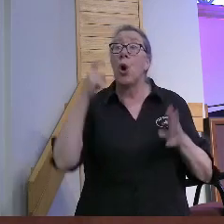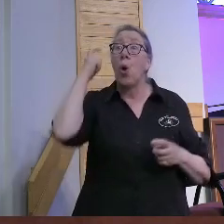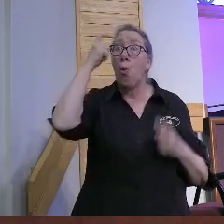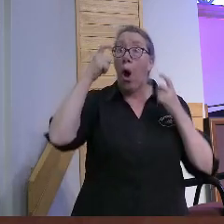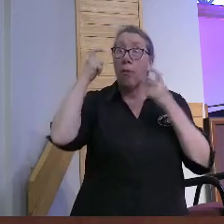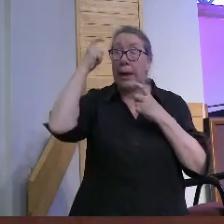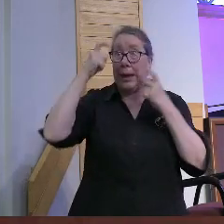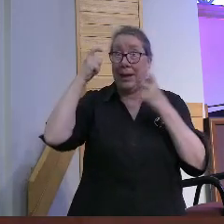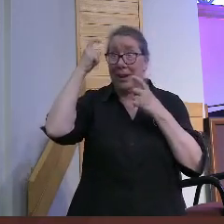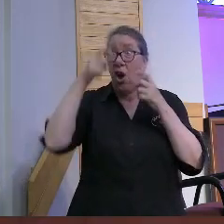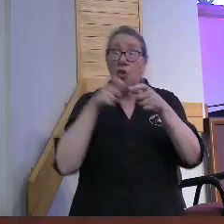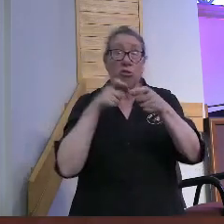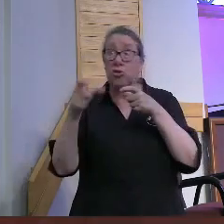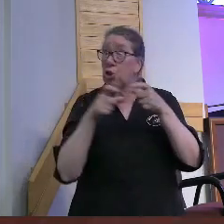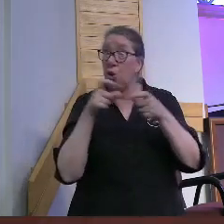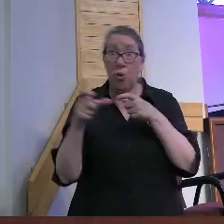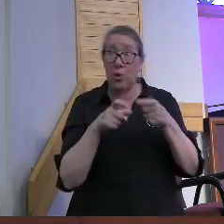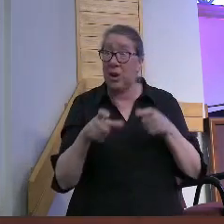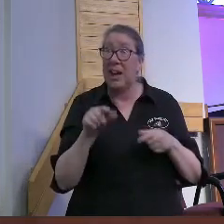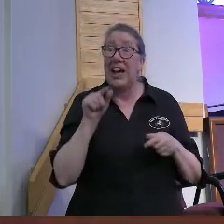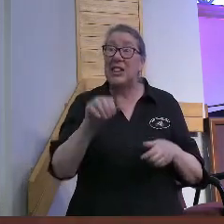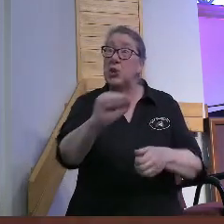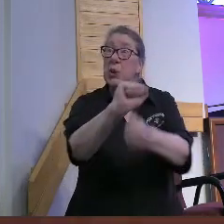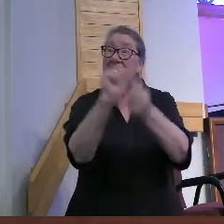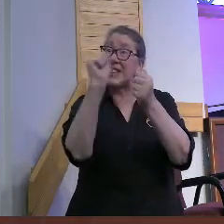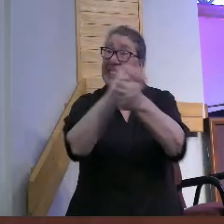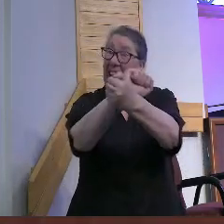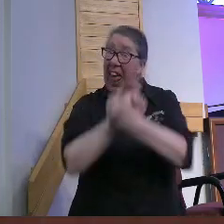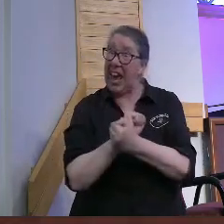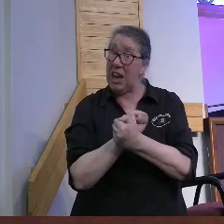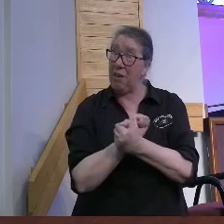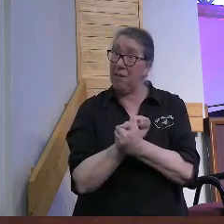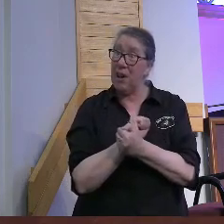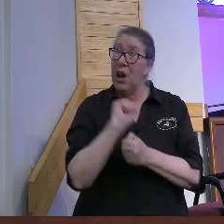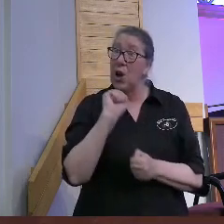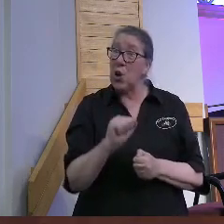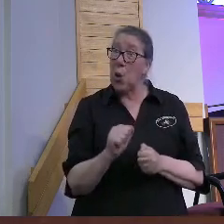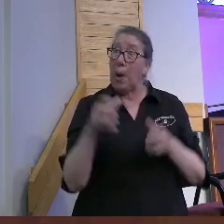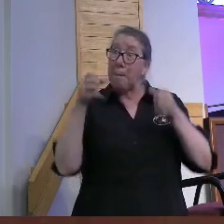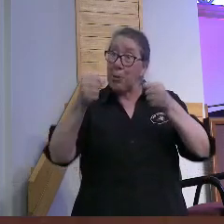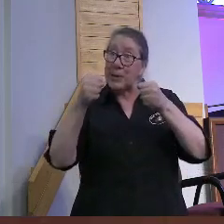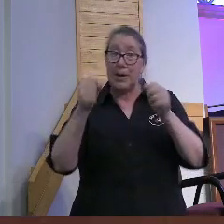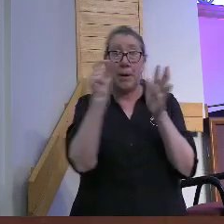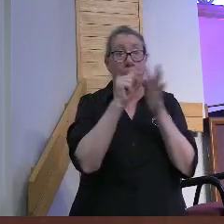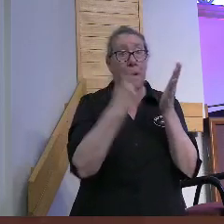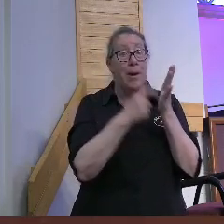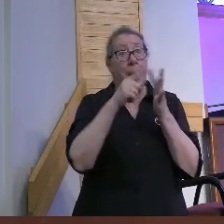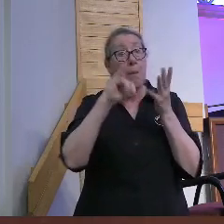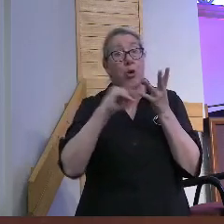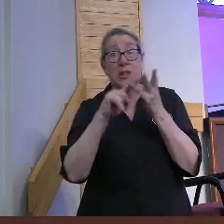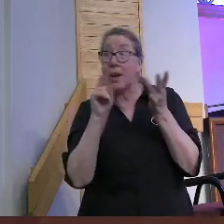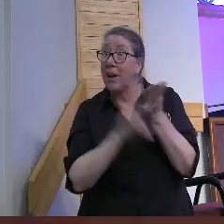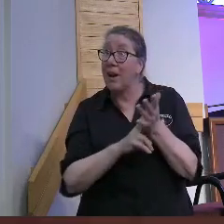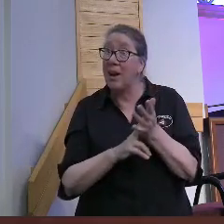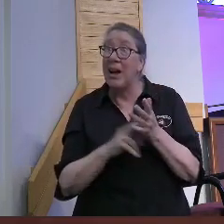Controlled by worry. Worry has become your slave master. Worry has become your prison keeper. And Jesus said, I